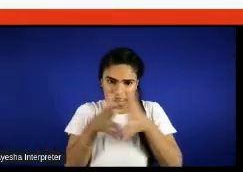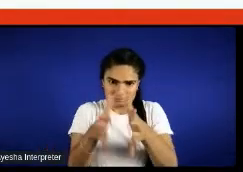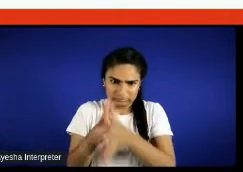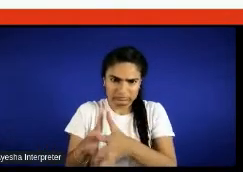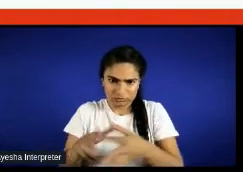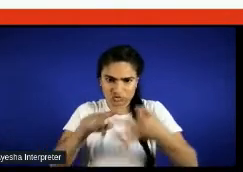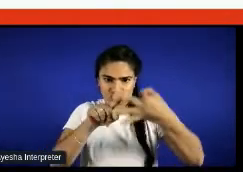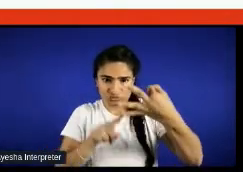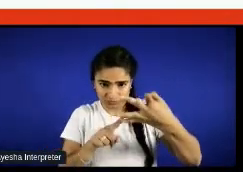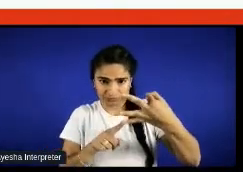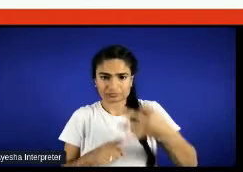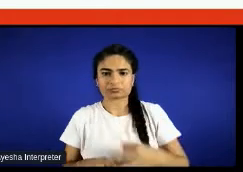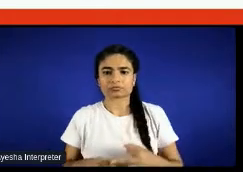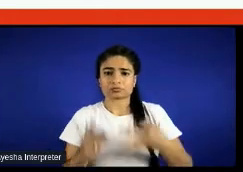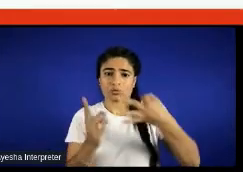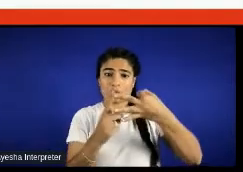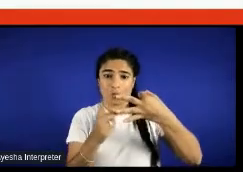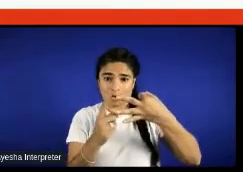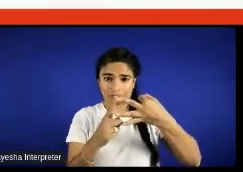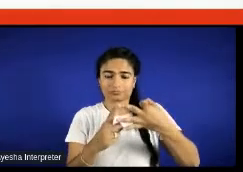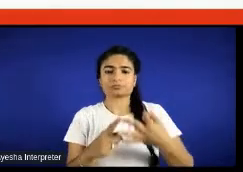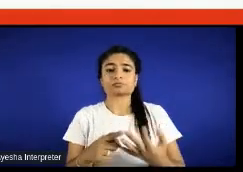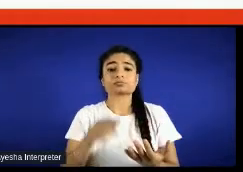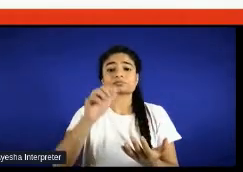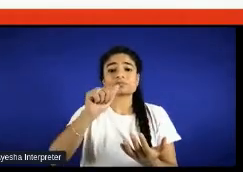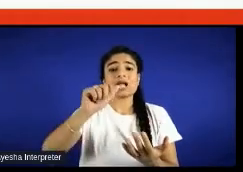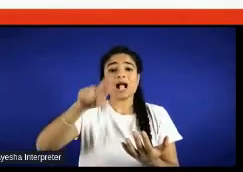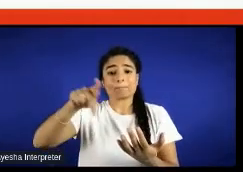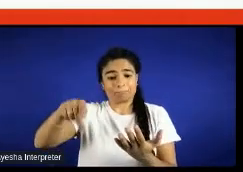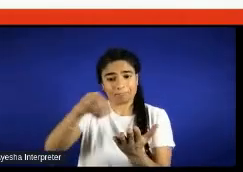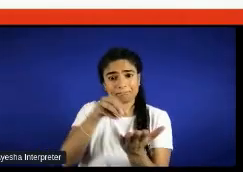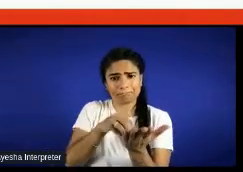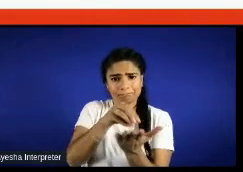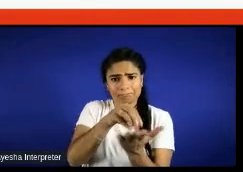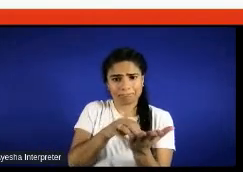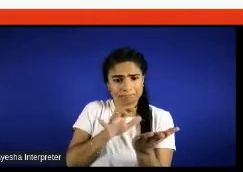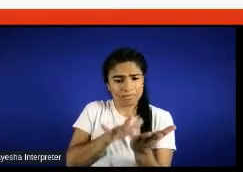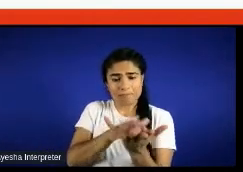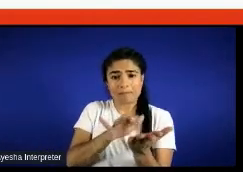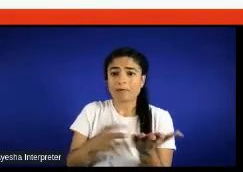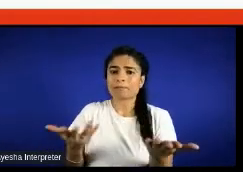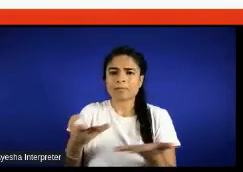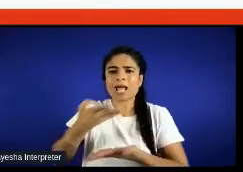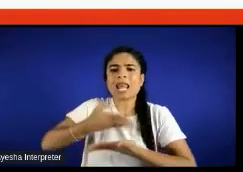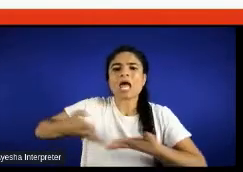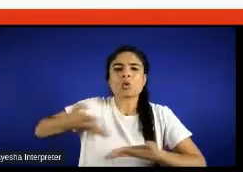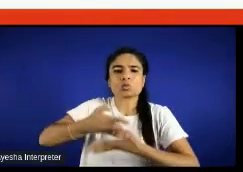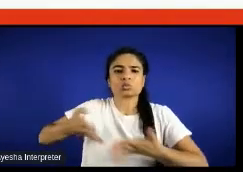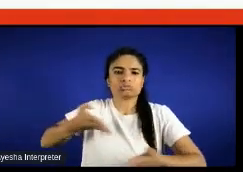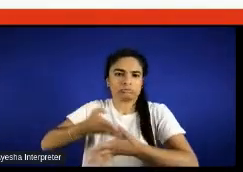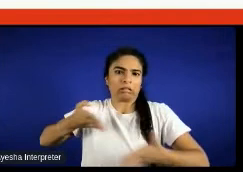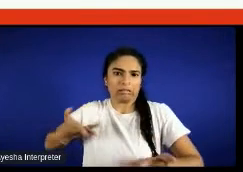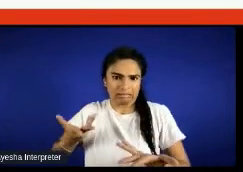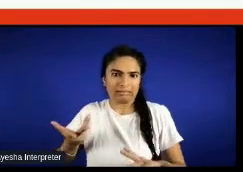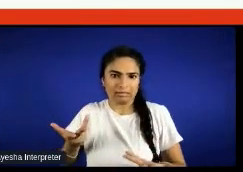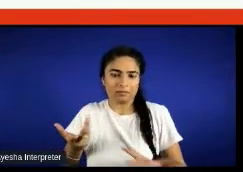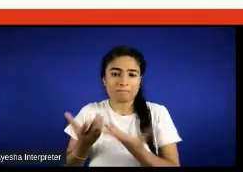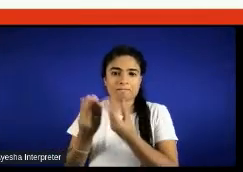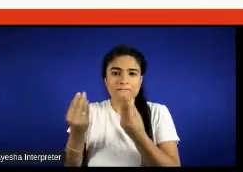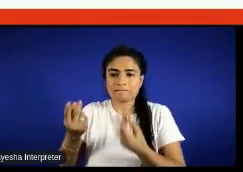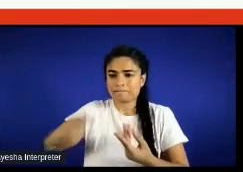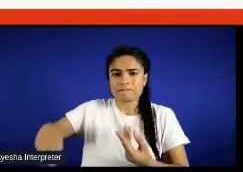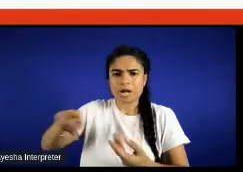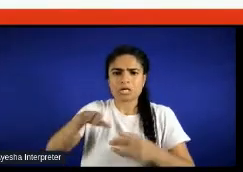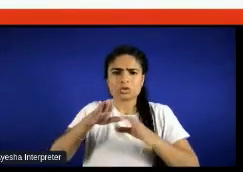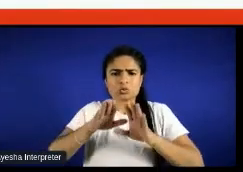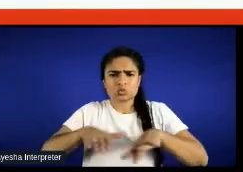is taken into consideration, the language barrier that we face usually in responding to the